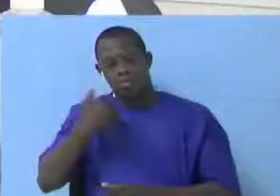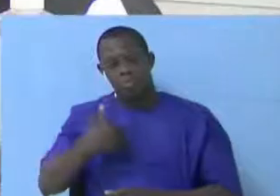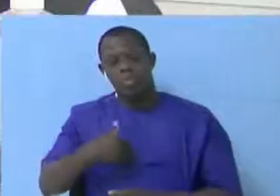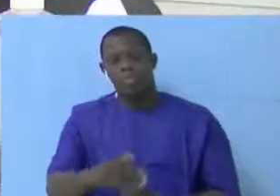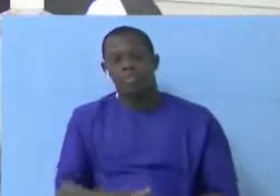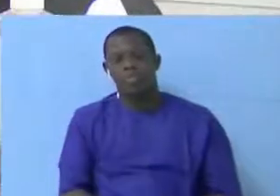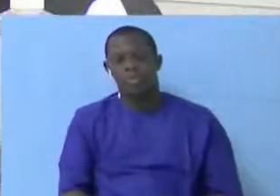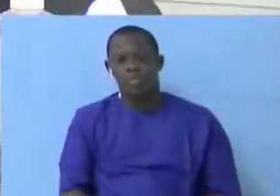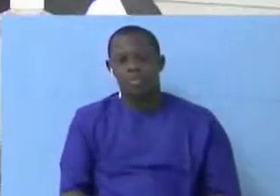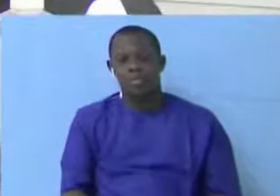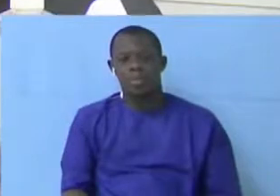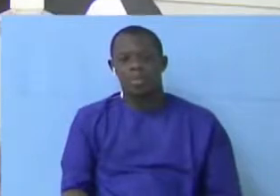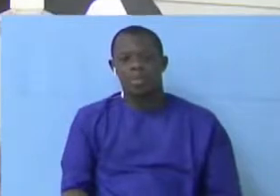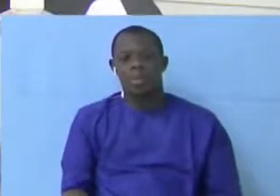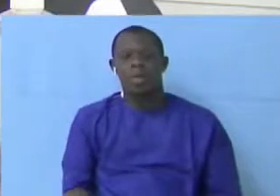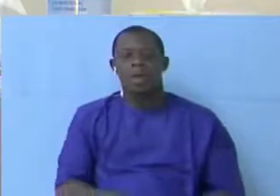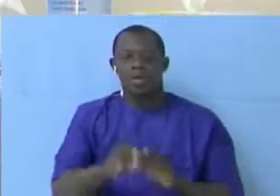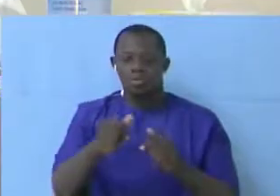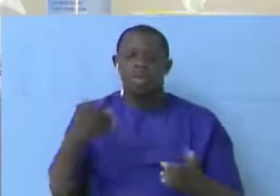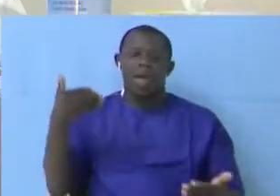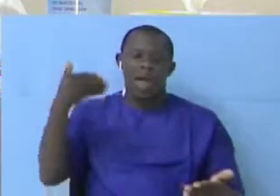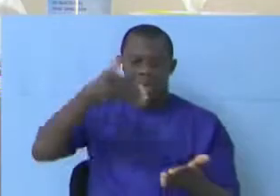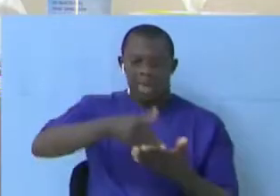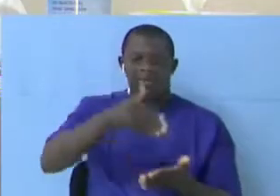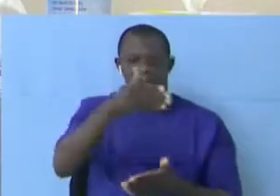criminal. We would come to that later.